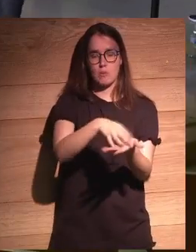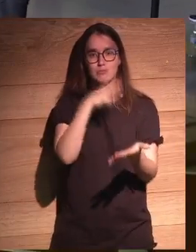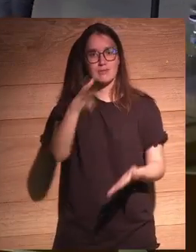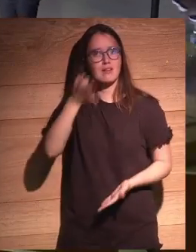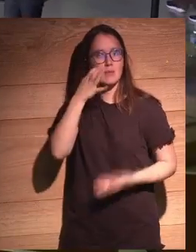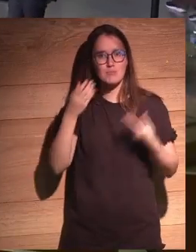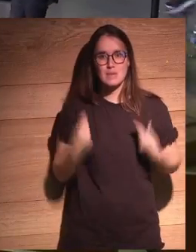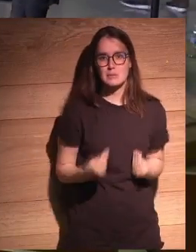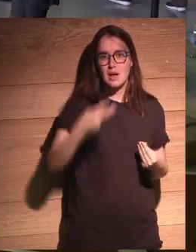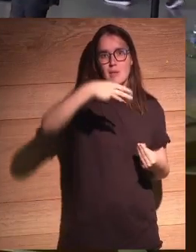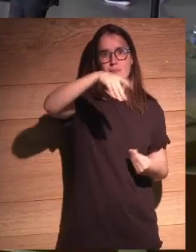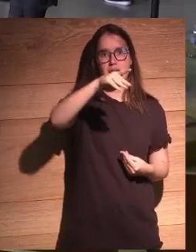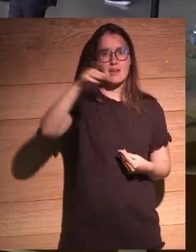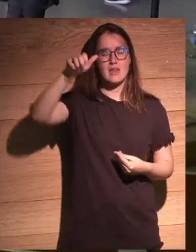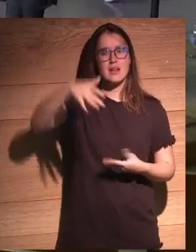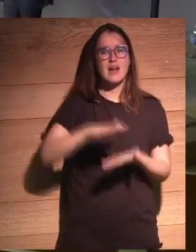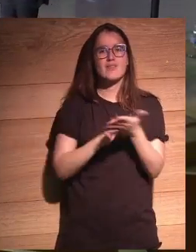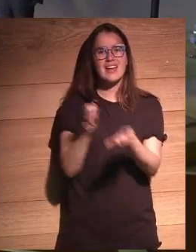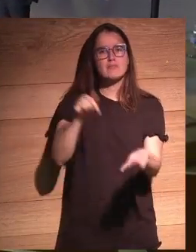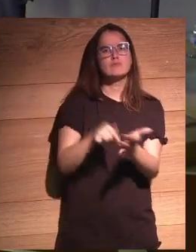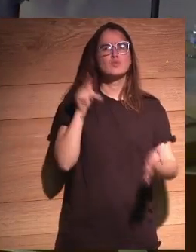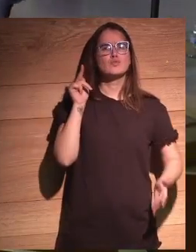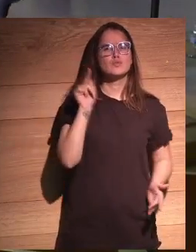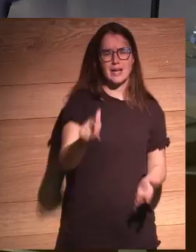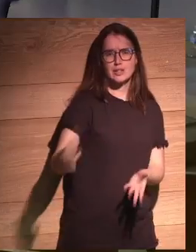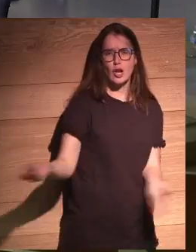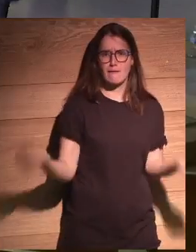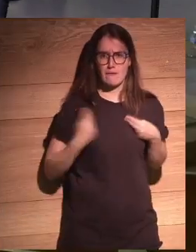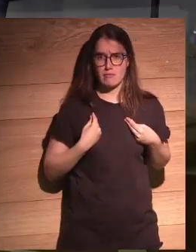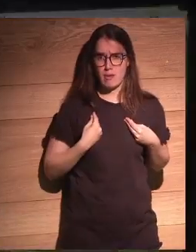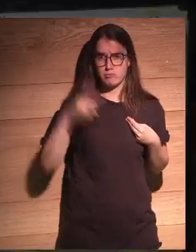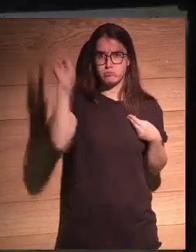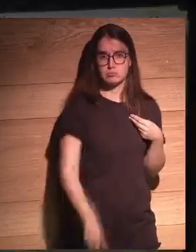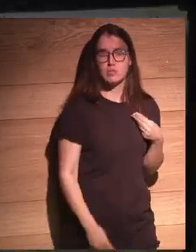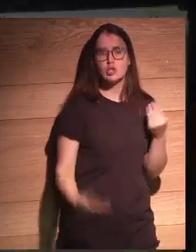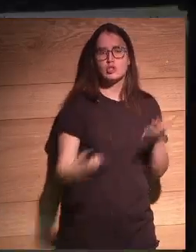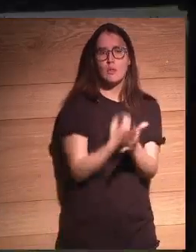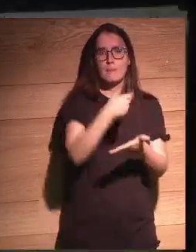different worlds are completely opposed. And in face of this reality, Madden talks us